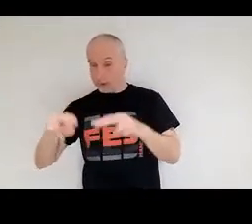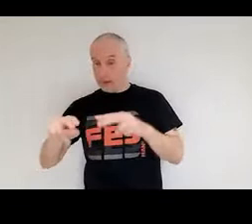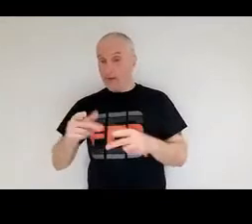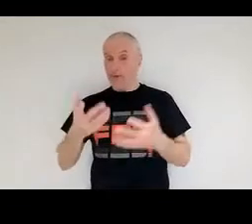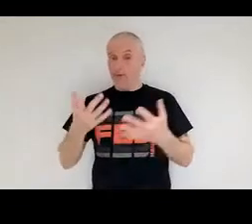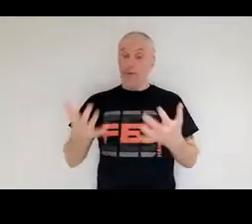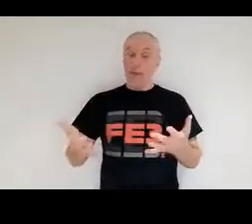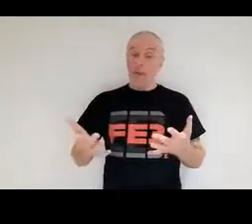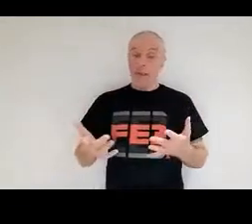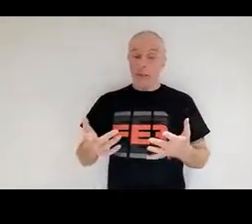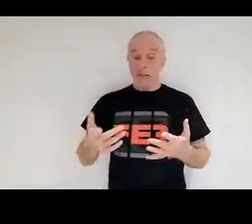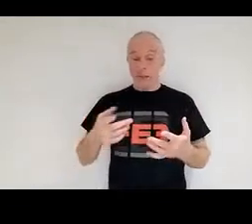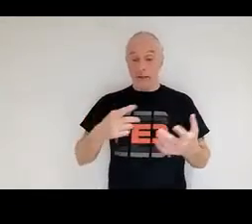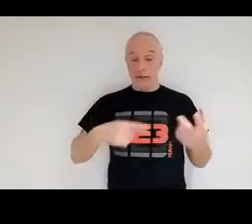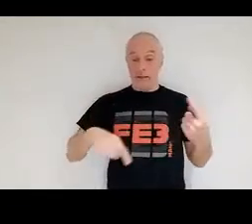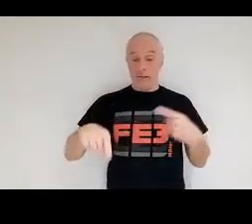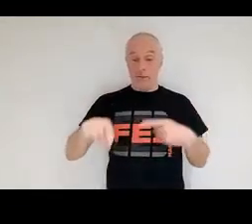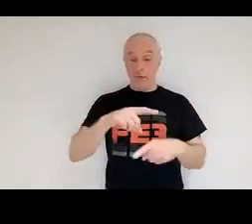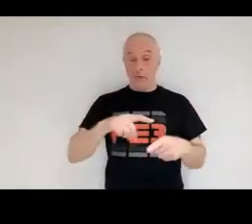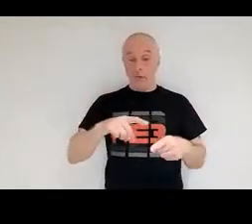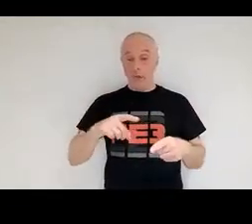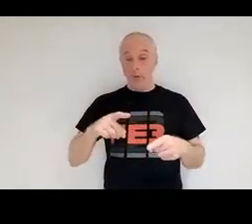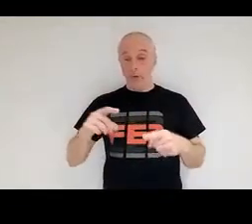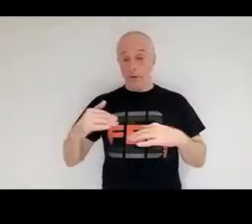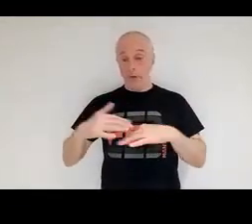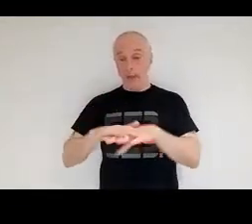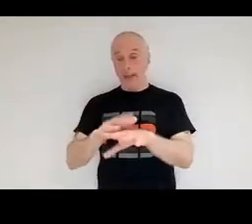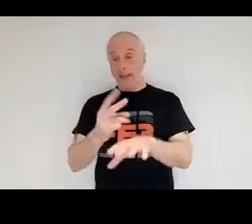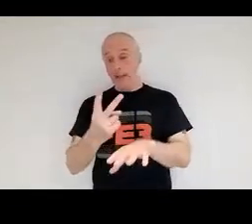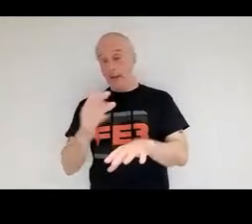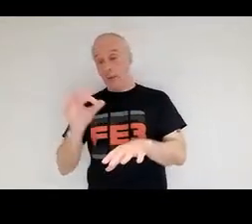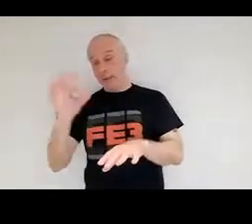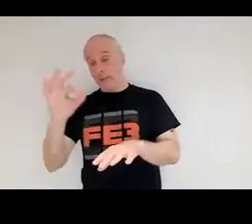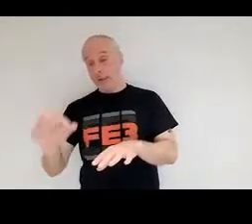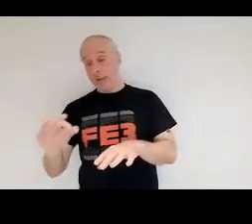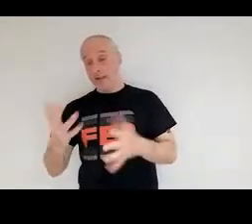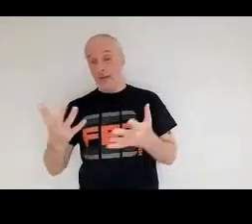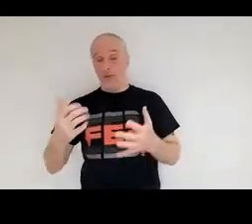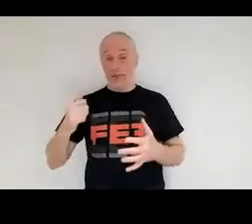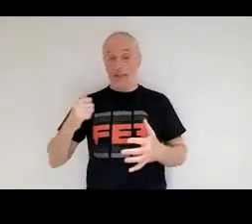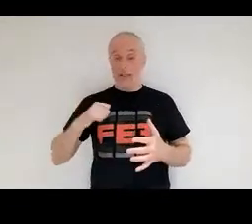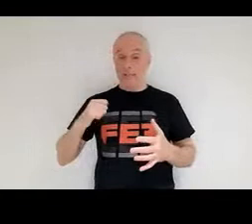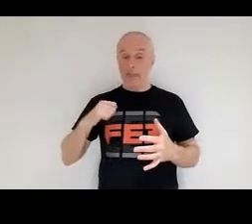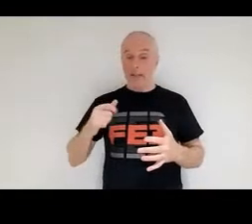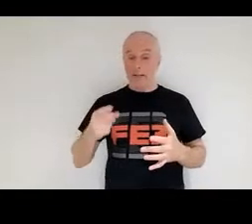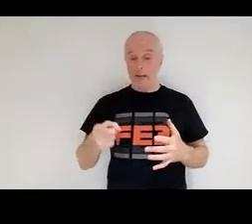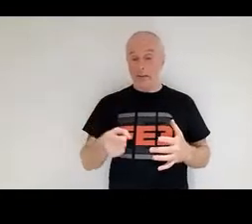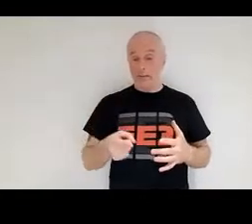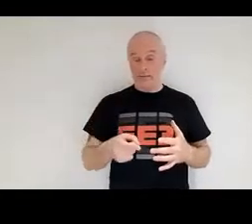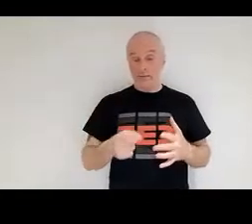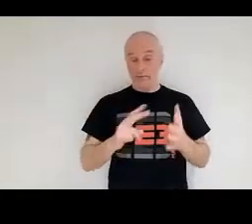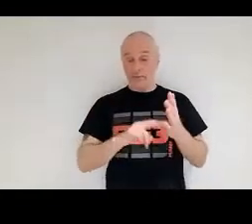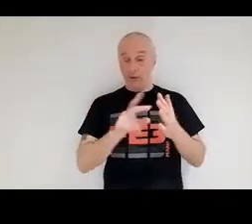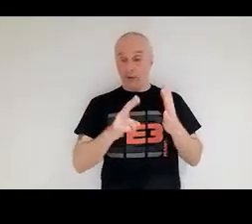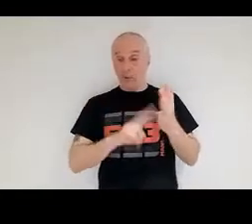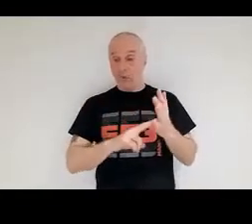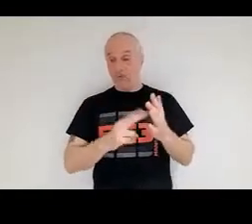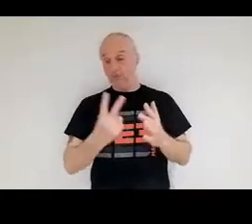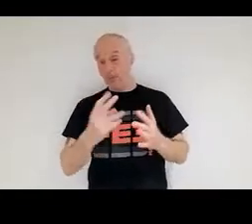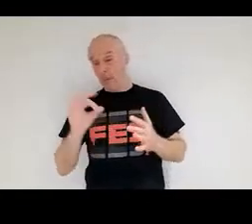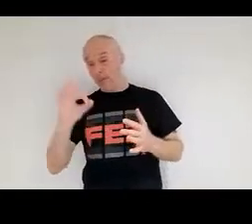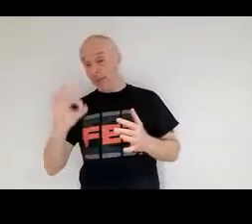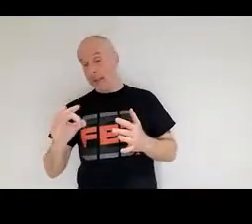which for a blend of 20%, you would expect an increase of 20%, so basically by